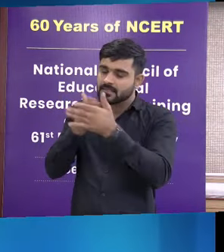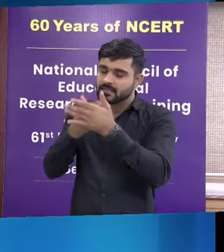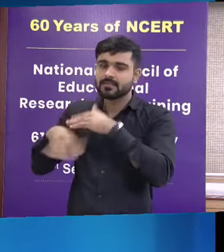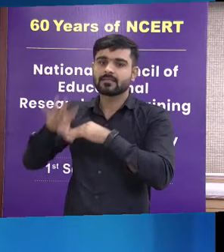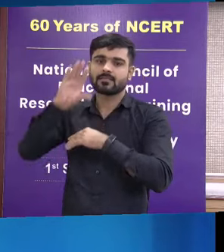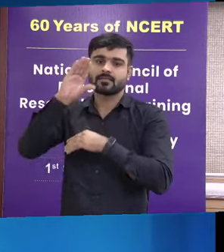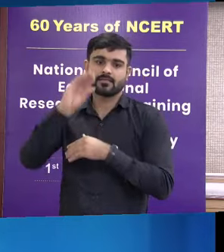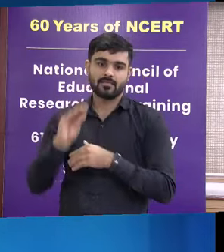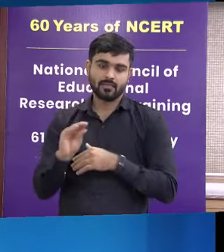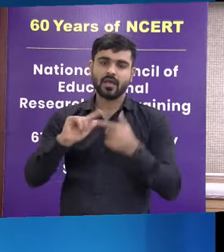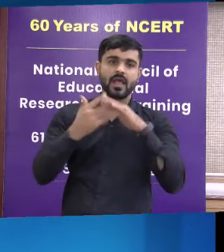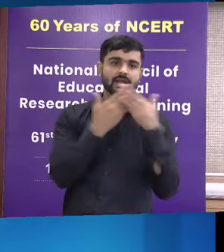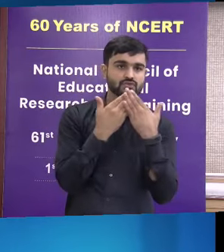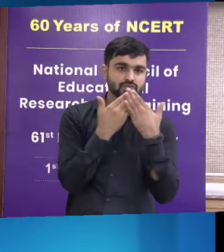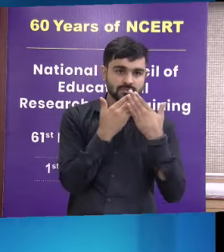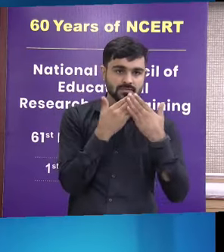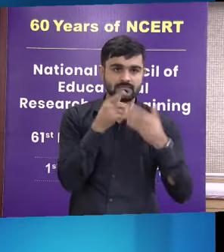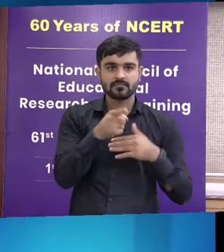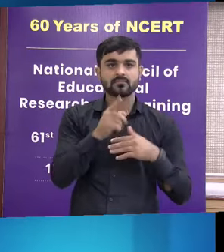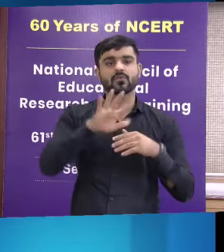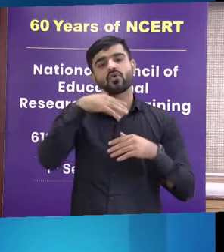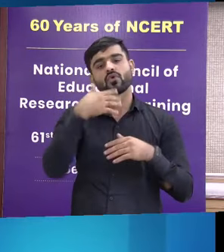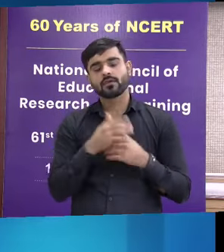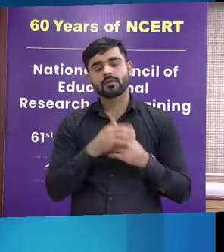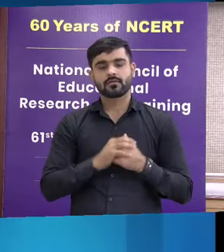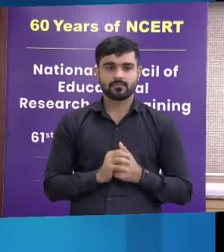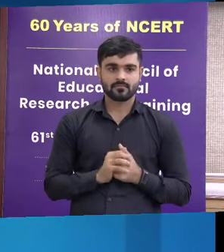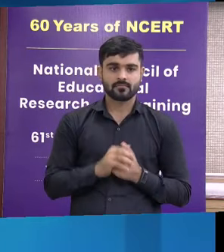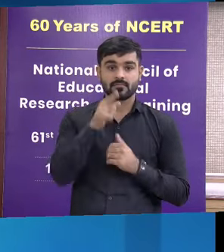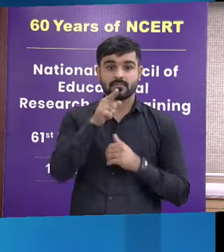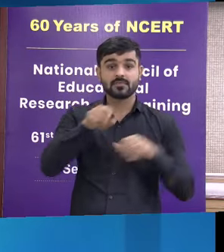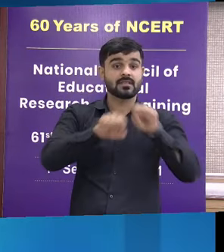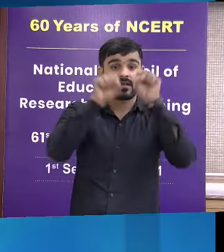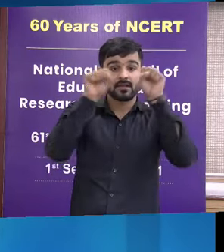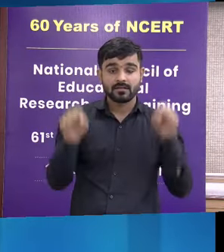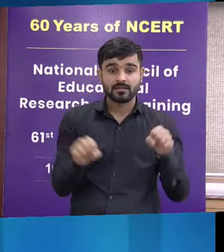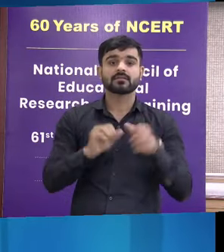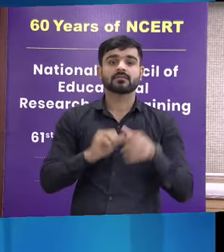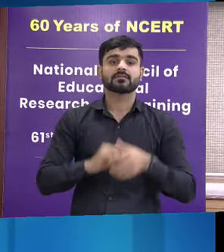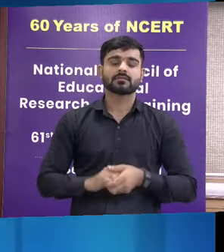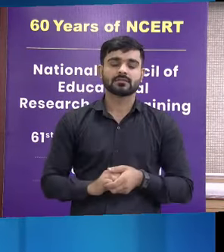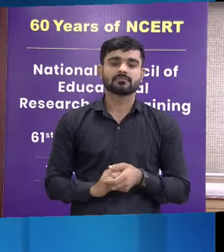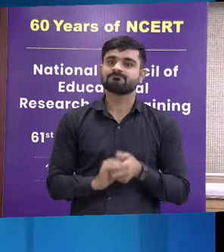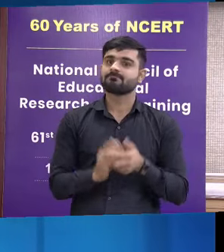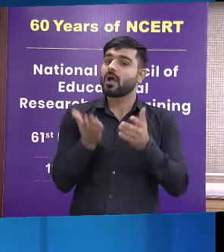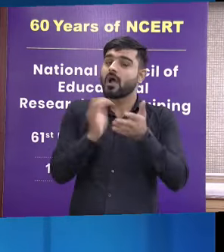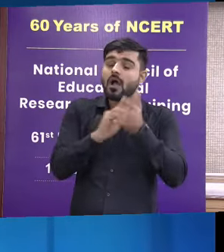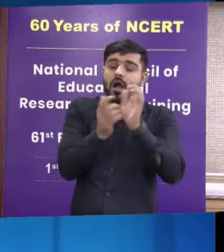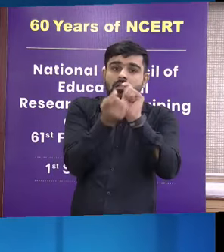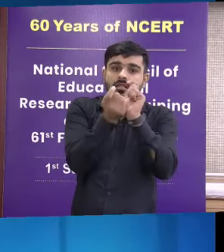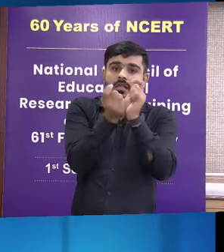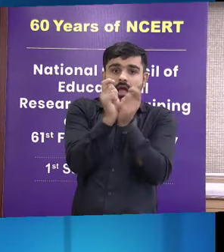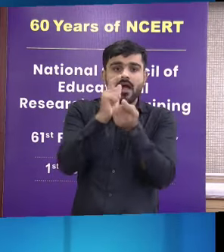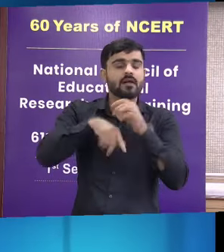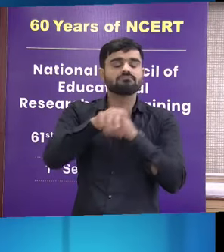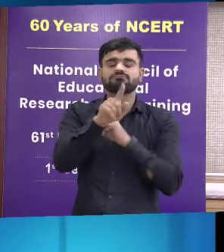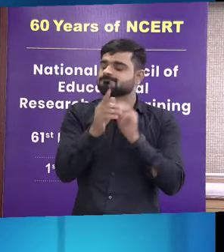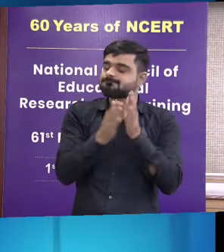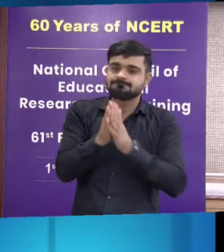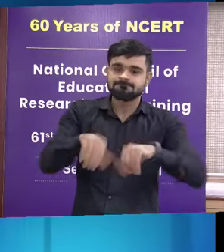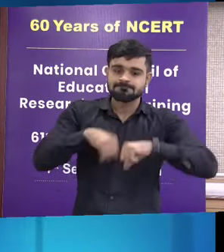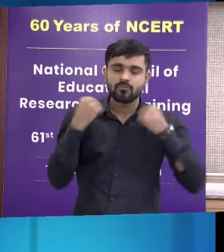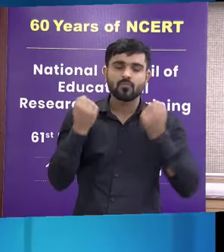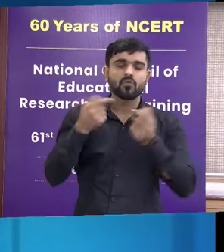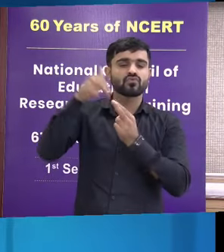field of education, but also in the systematic reforms addressing to the